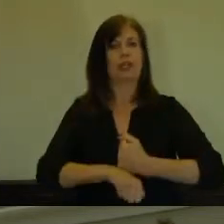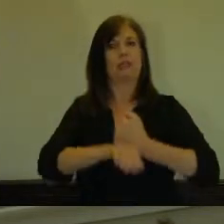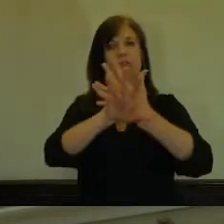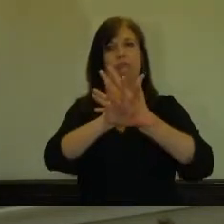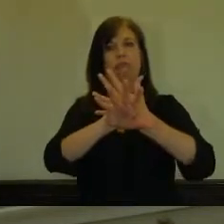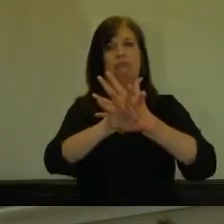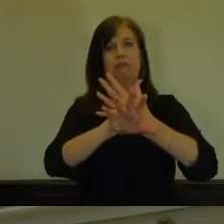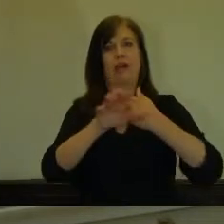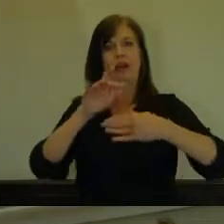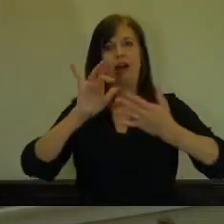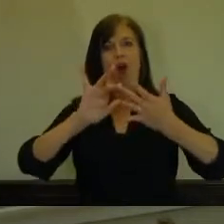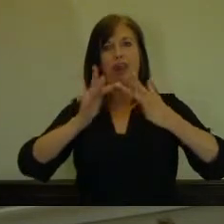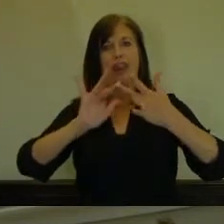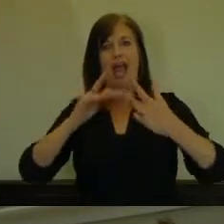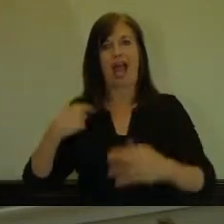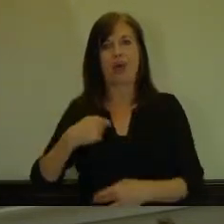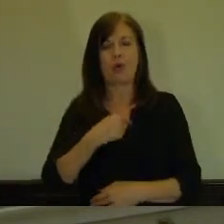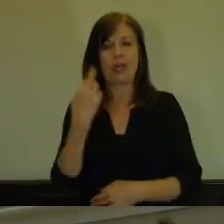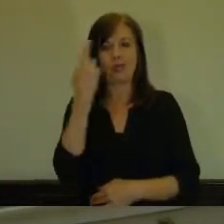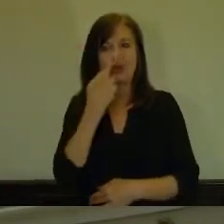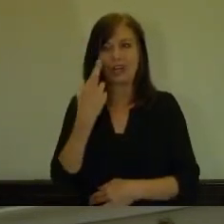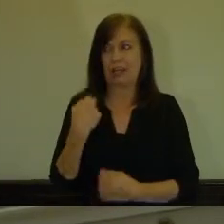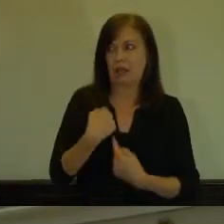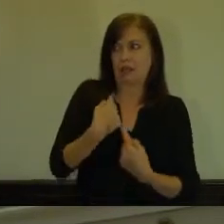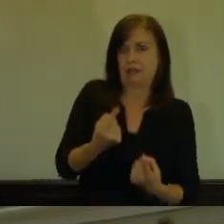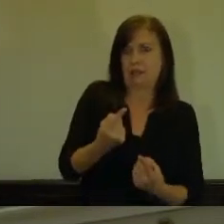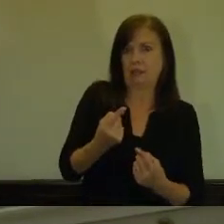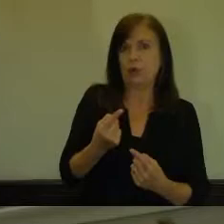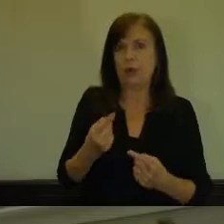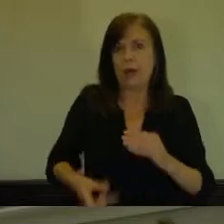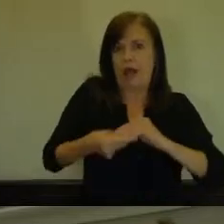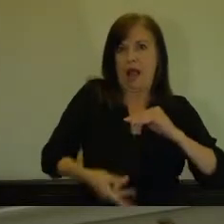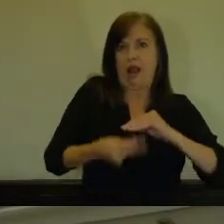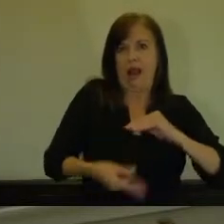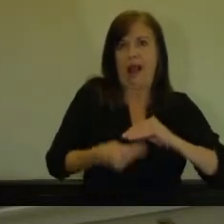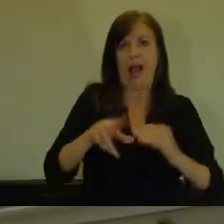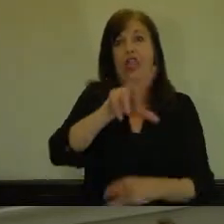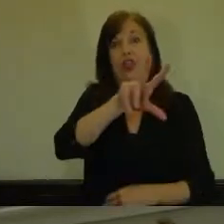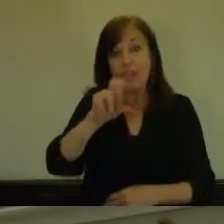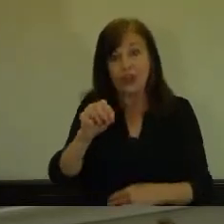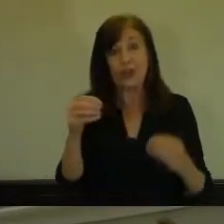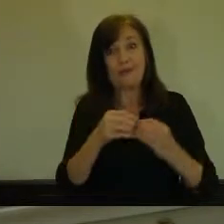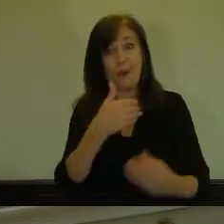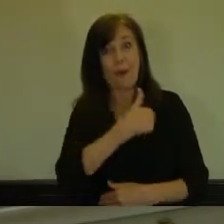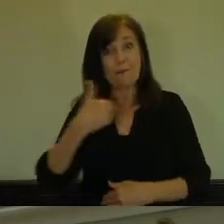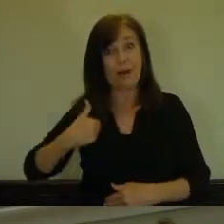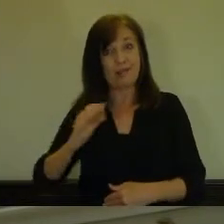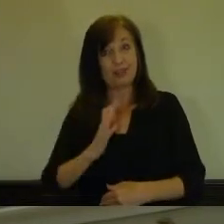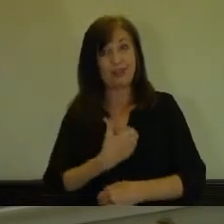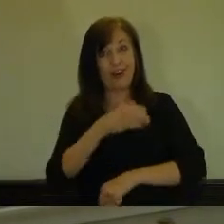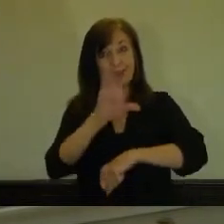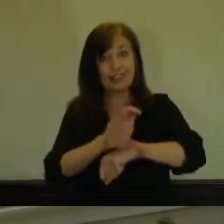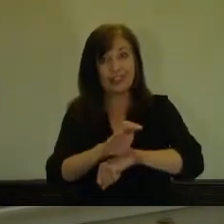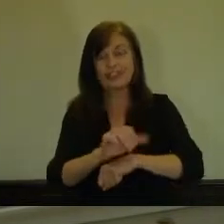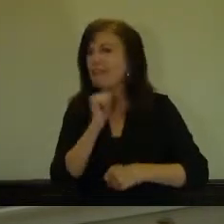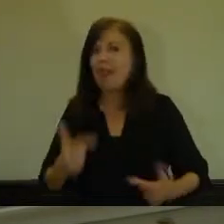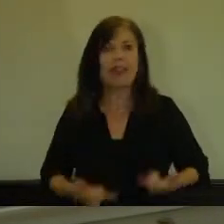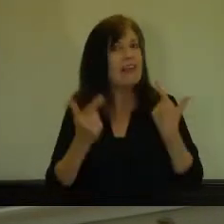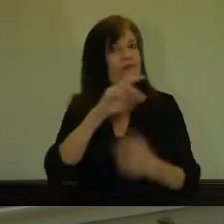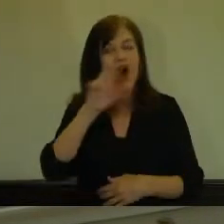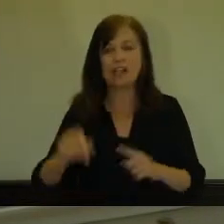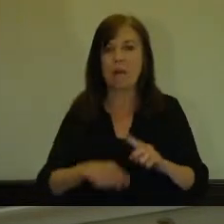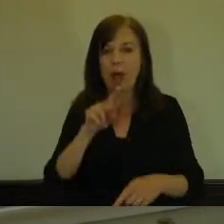we realized that we picked up about 30 parishioners from around the country who don't live in Rochester, who felt compelled by the